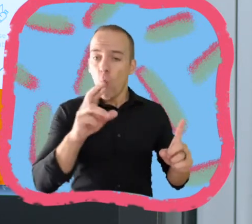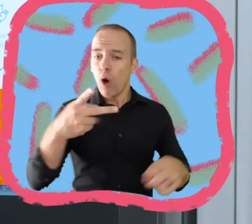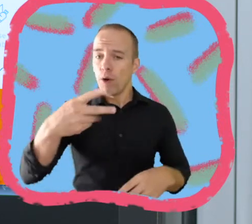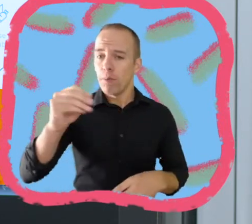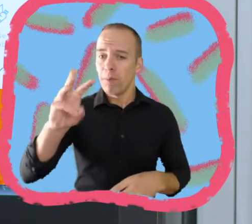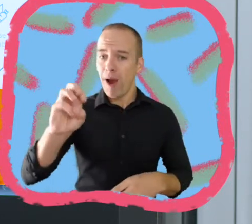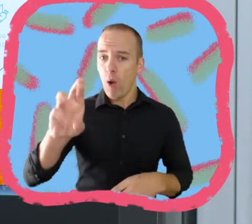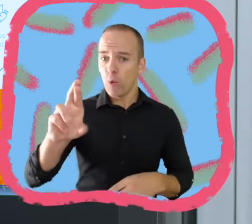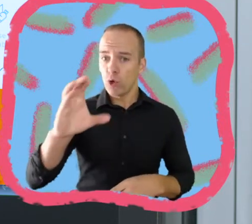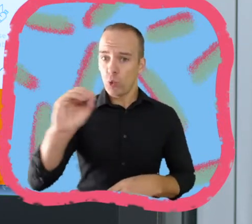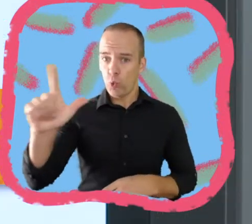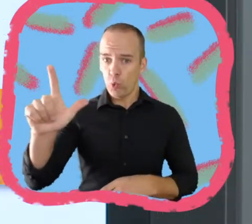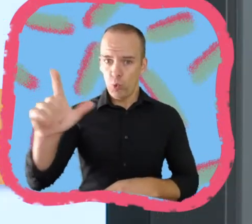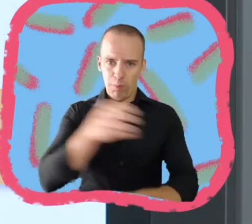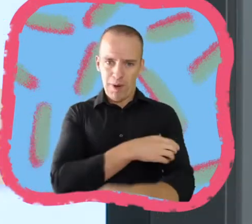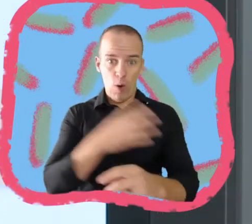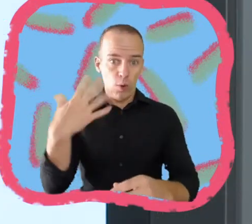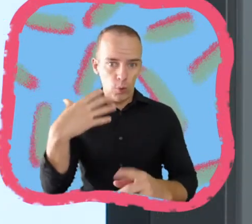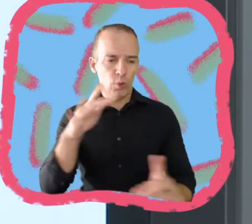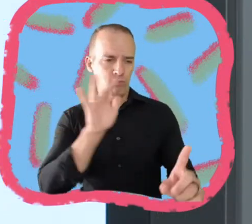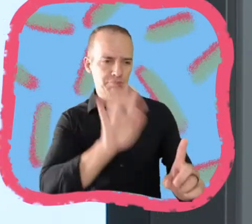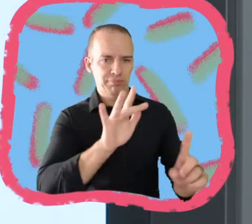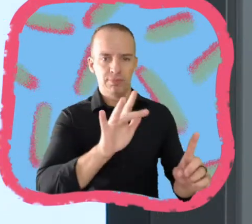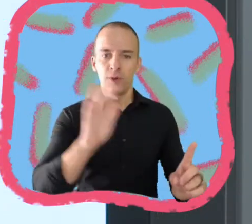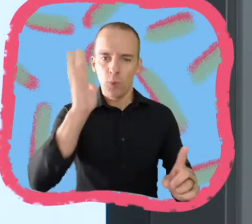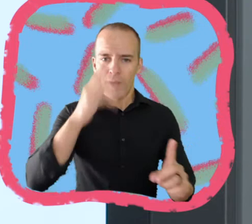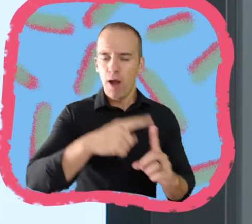power cool to give it an instant chill.